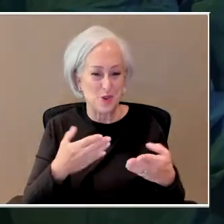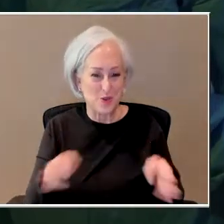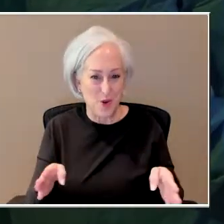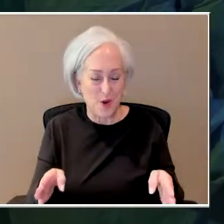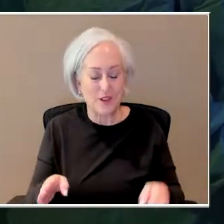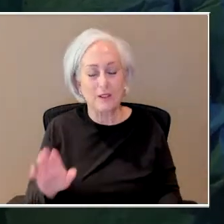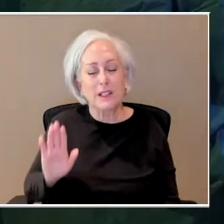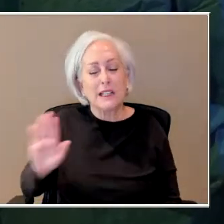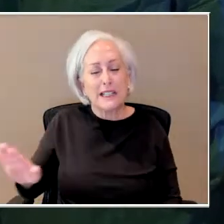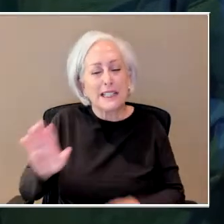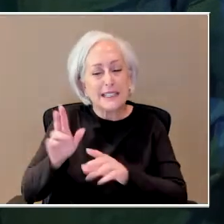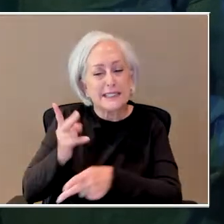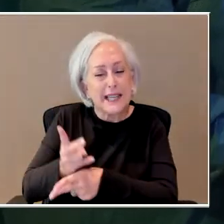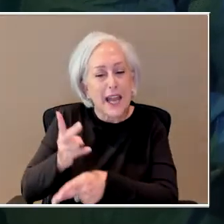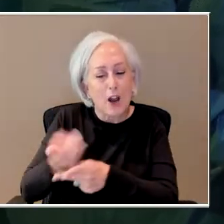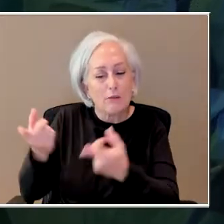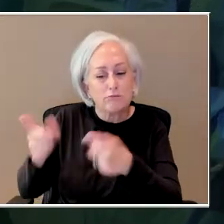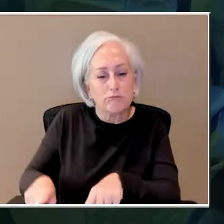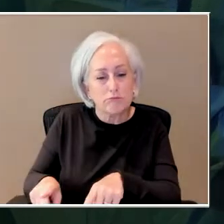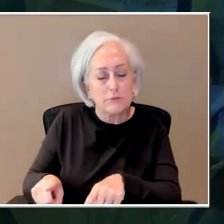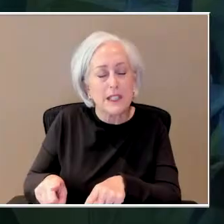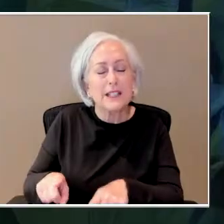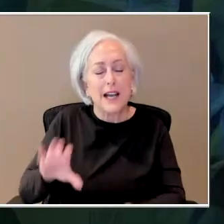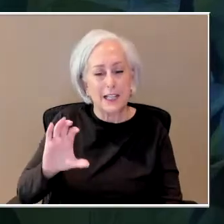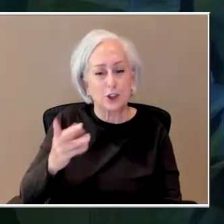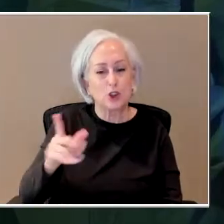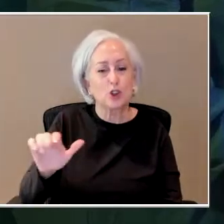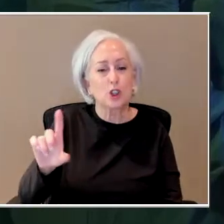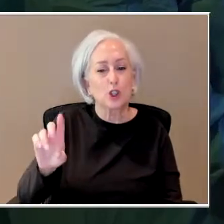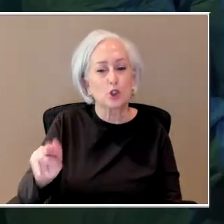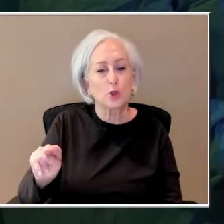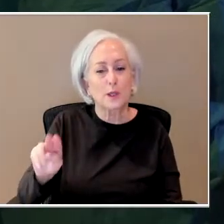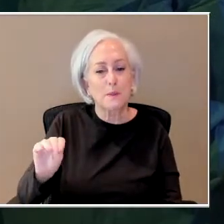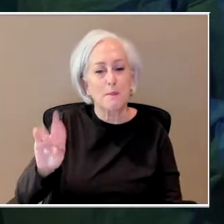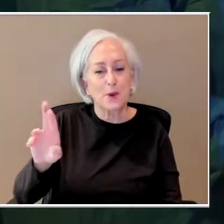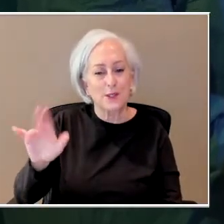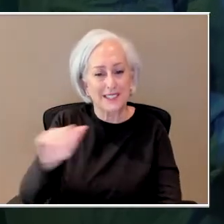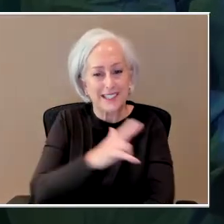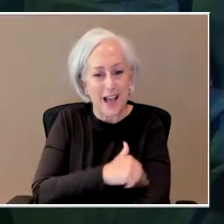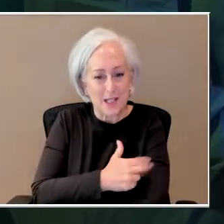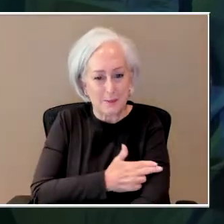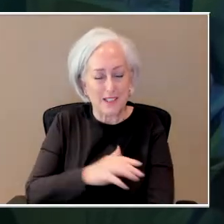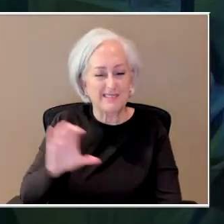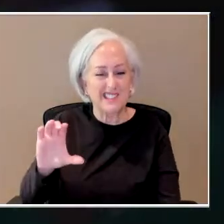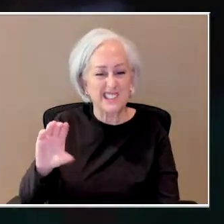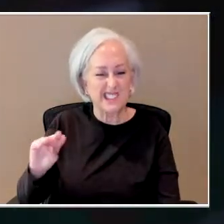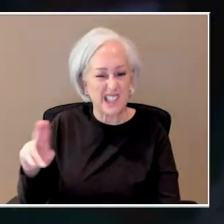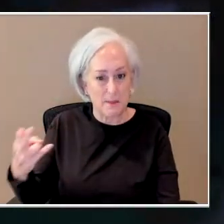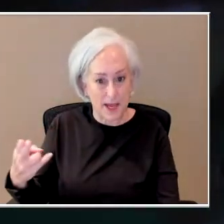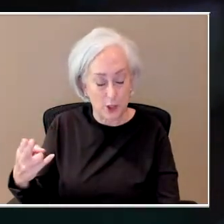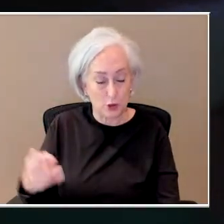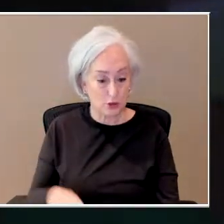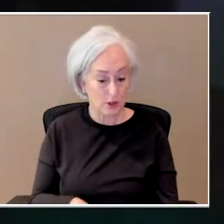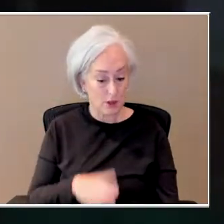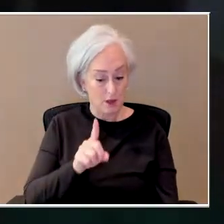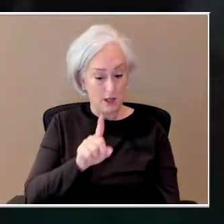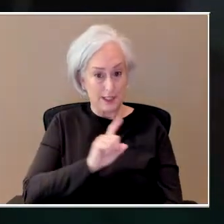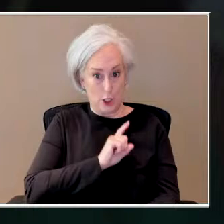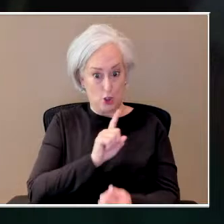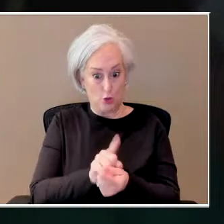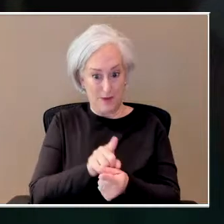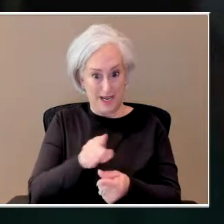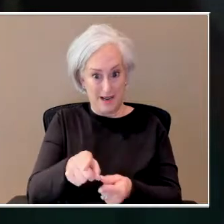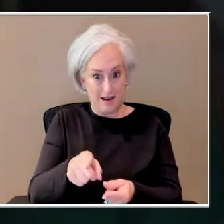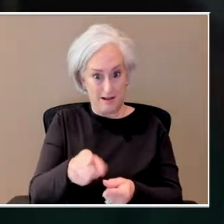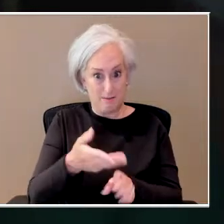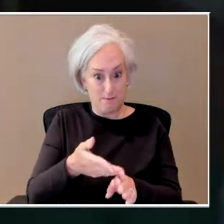Mercy, but Sam, did you get a chance to meet him at all pre-transplant? I did not get to meet him, but I heard all about